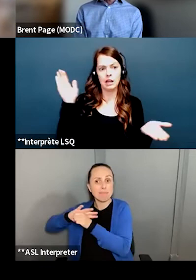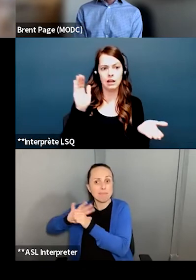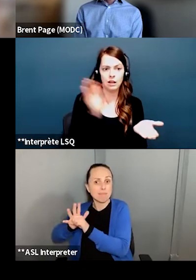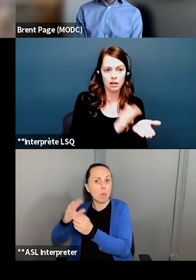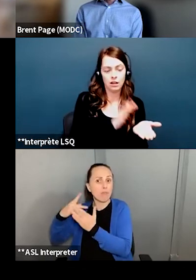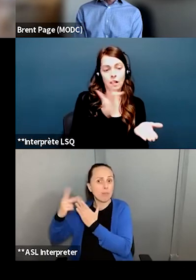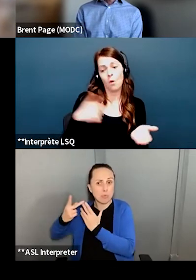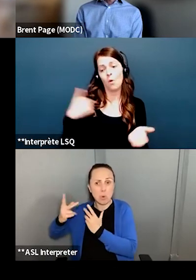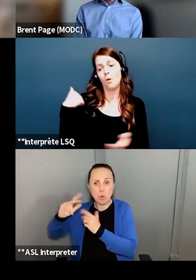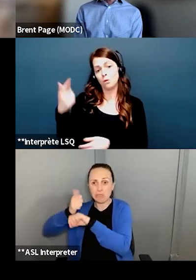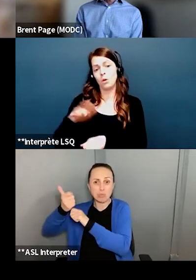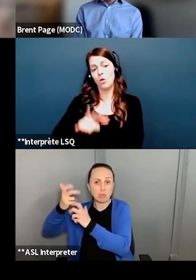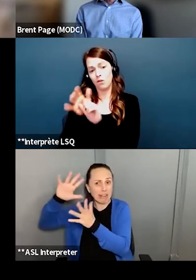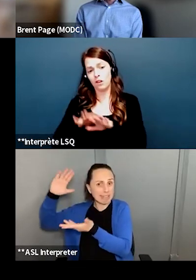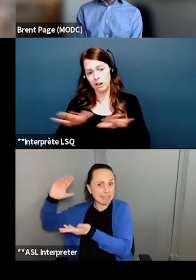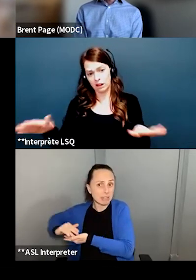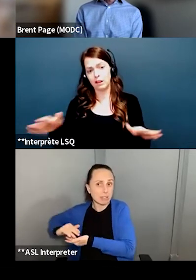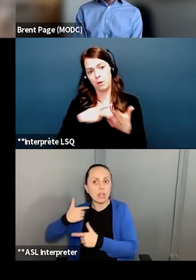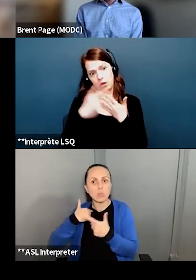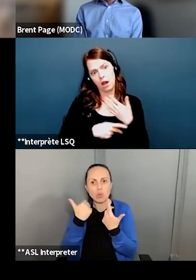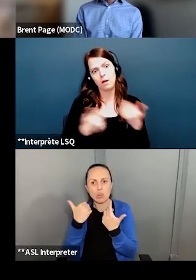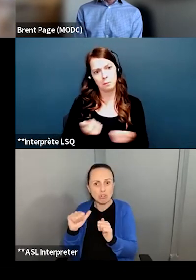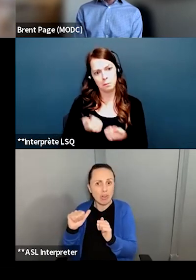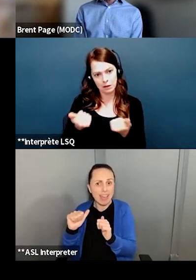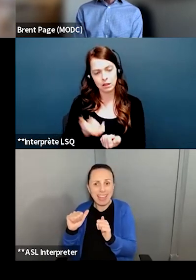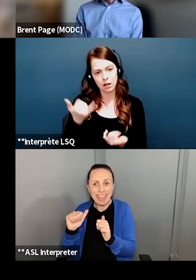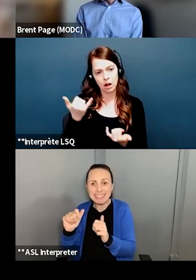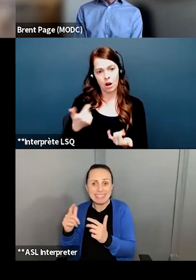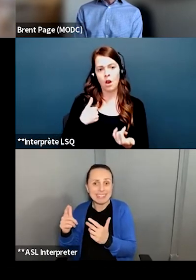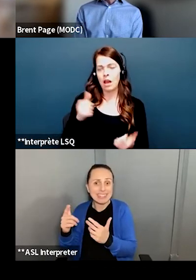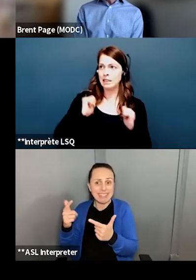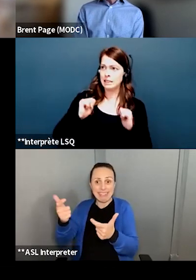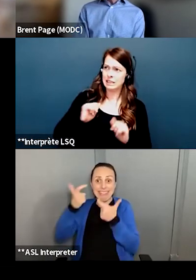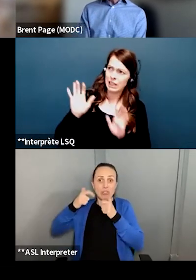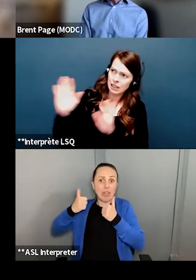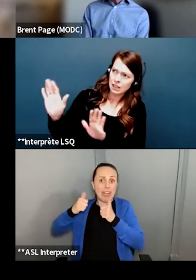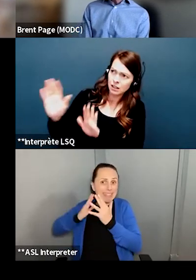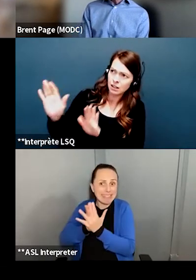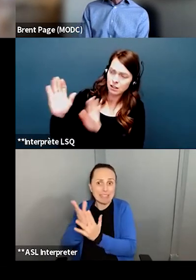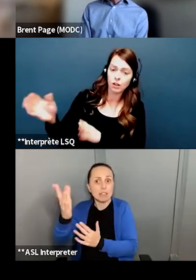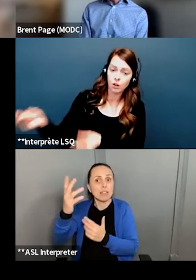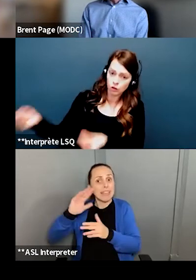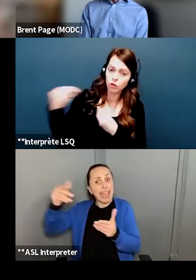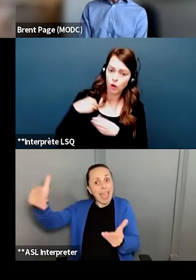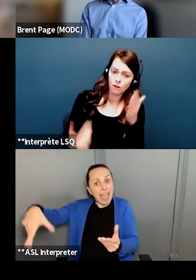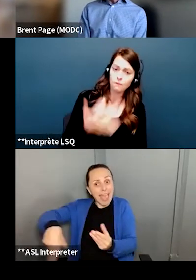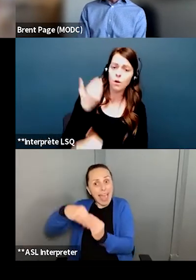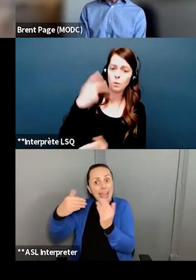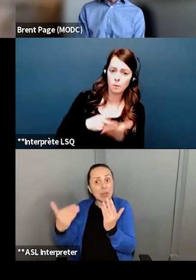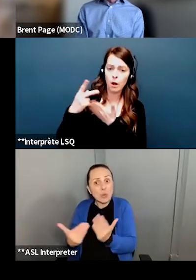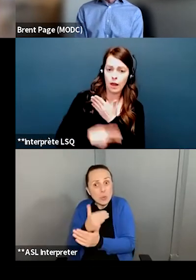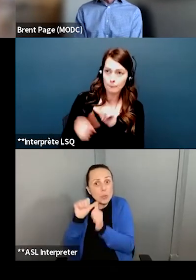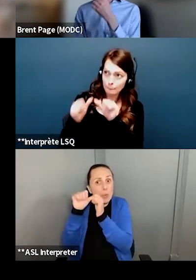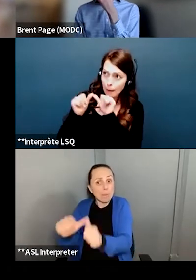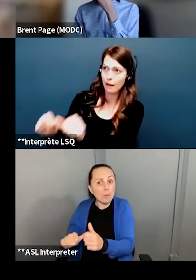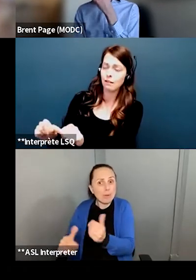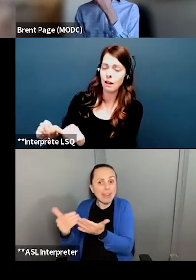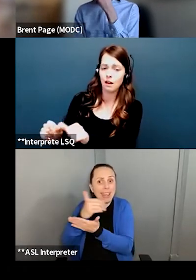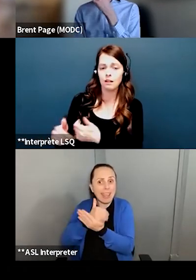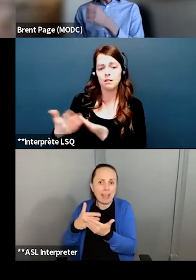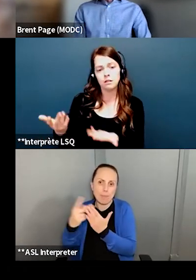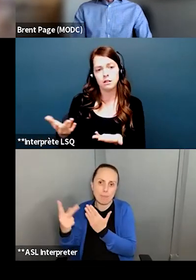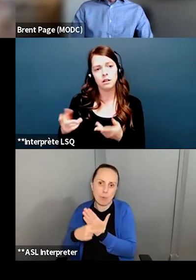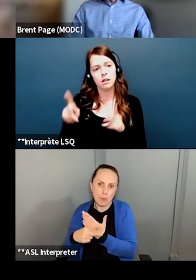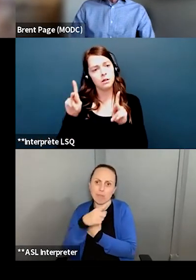programs. Here, we're trying to swim against the tide, saying, introduce a new income program that's permanent. Well, people